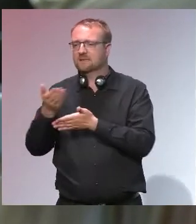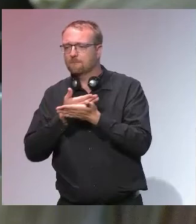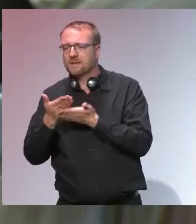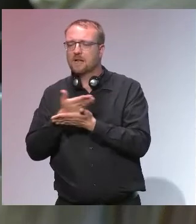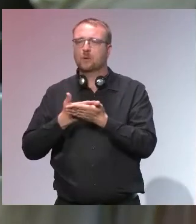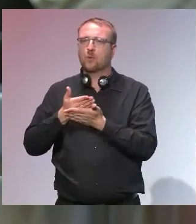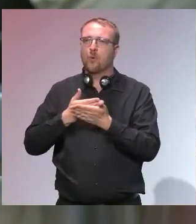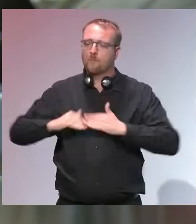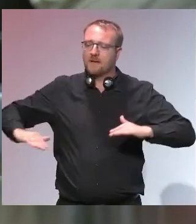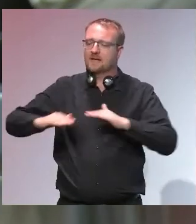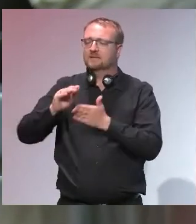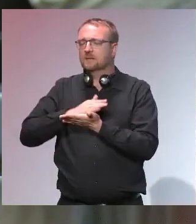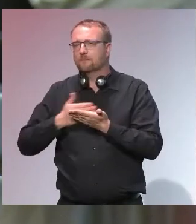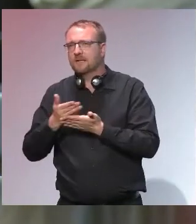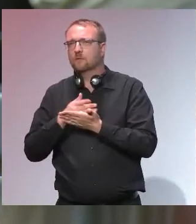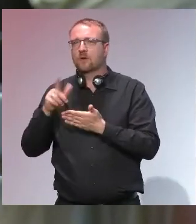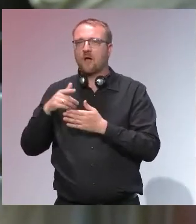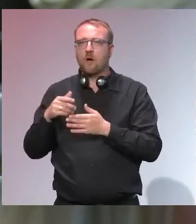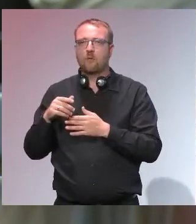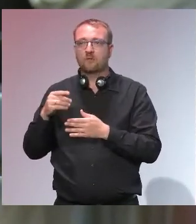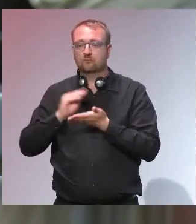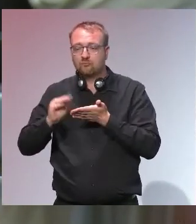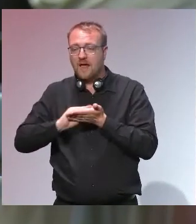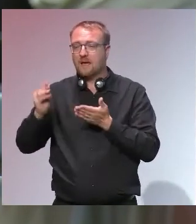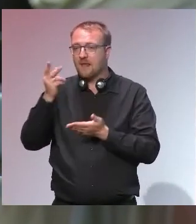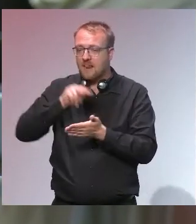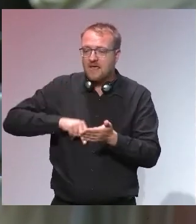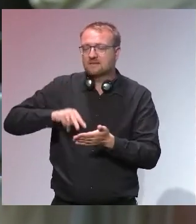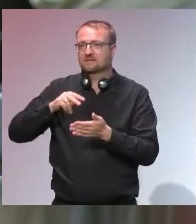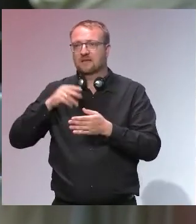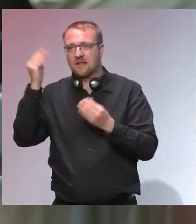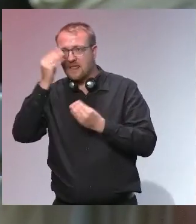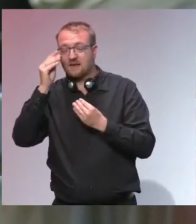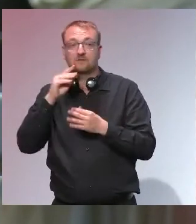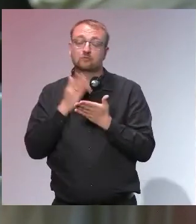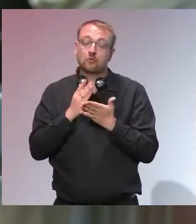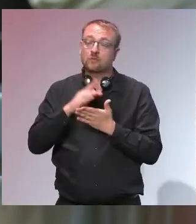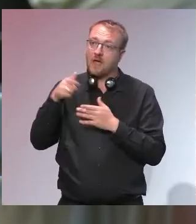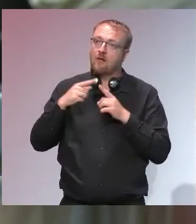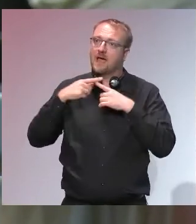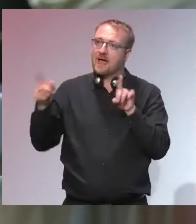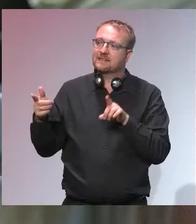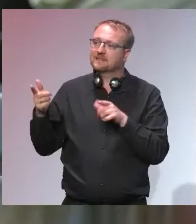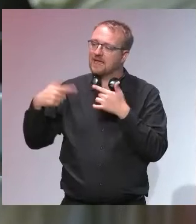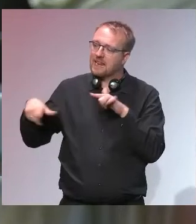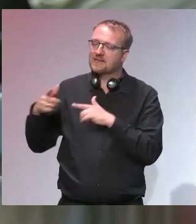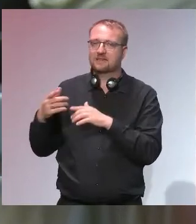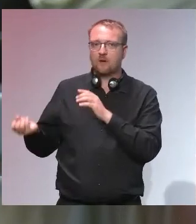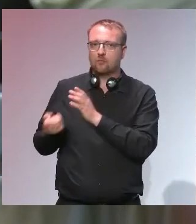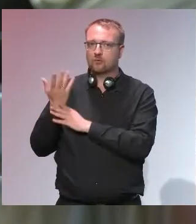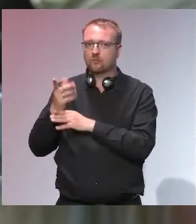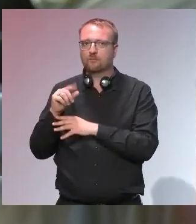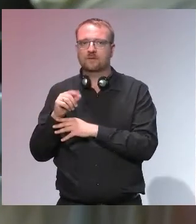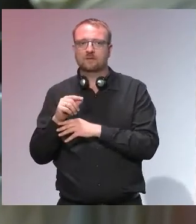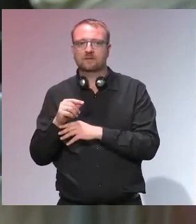Bildung am zweiten Bildungsweg. Viele Leute kommen auch aus anderen Ländern, aber wie gesagt, viele sind Menschen, die es am